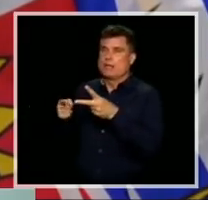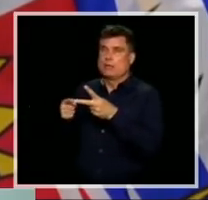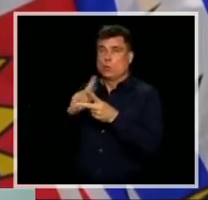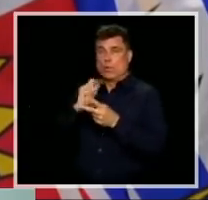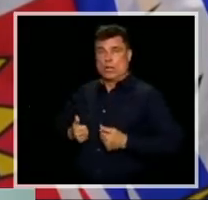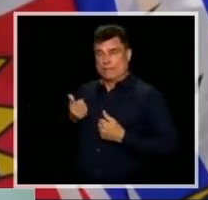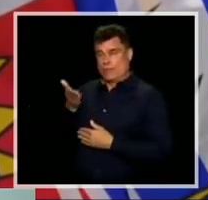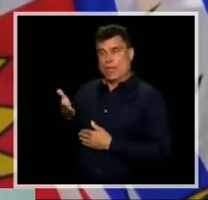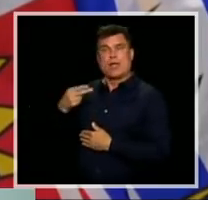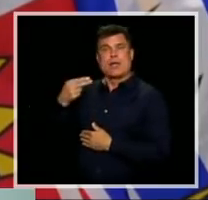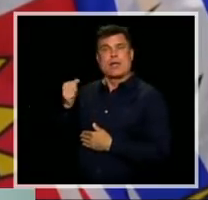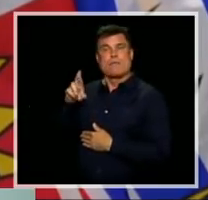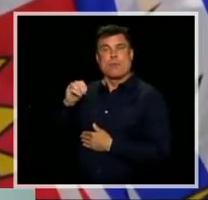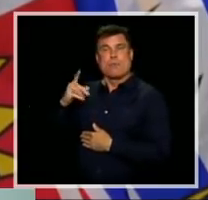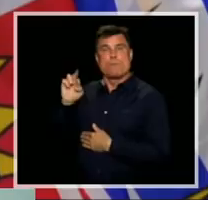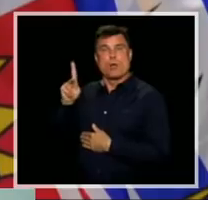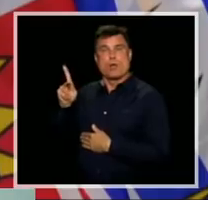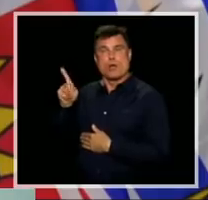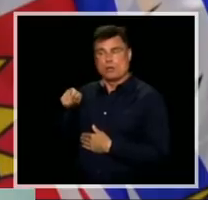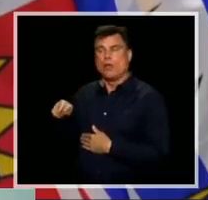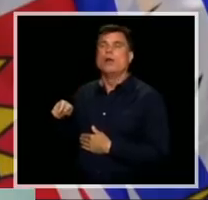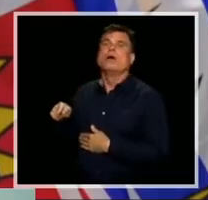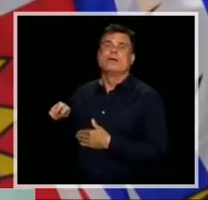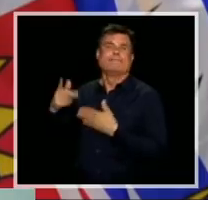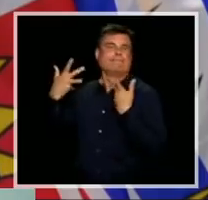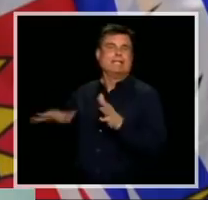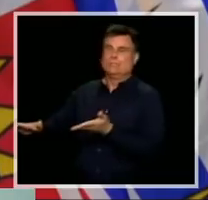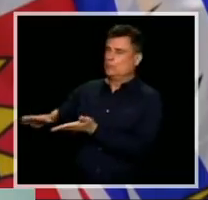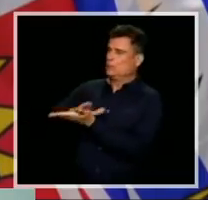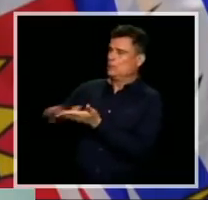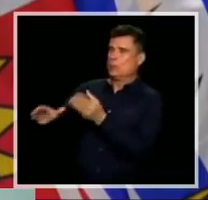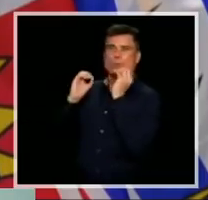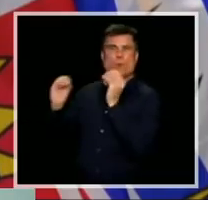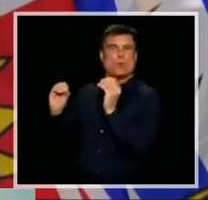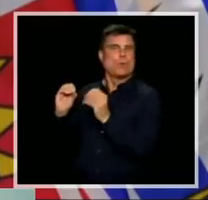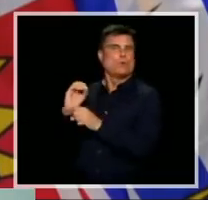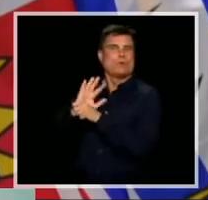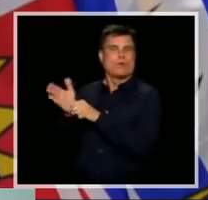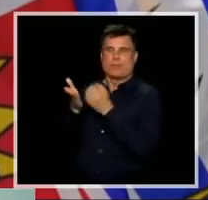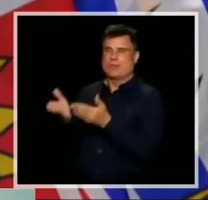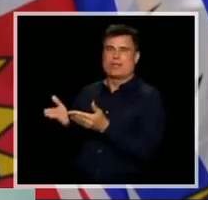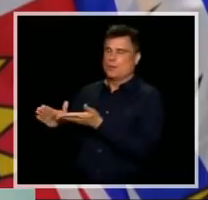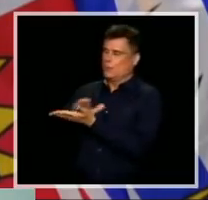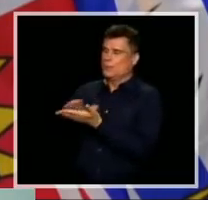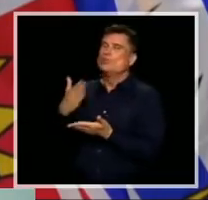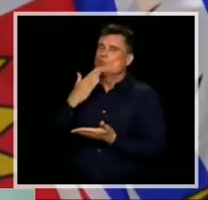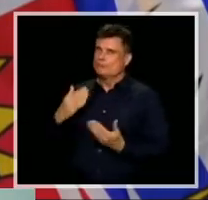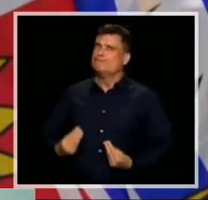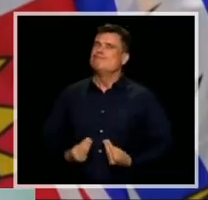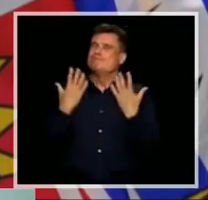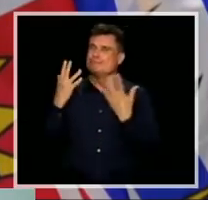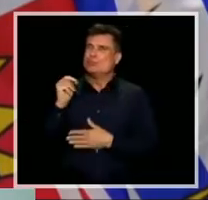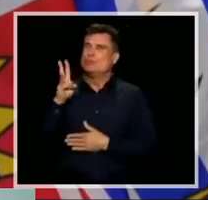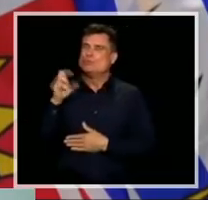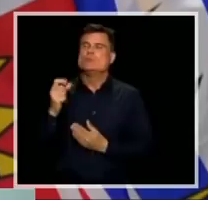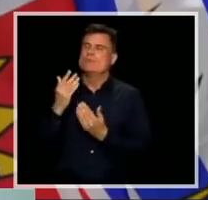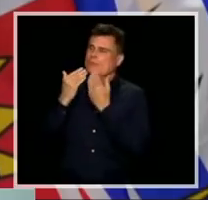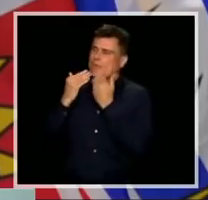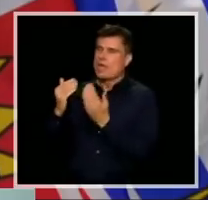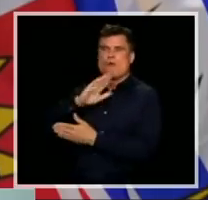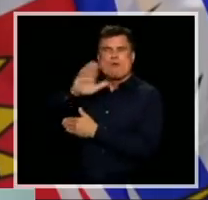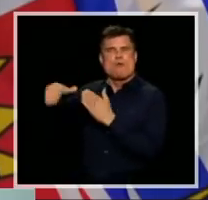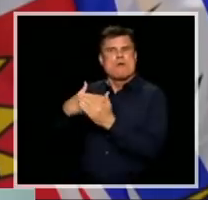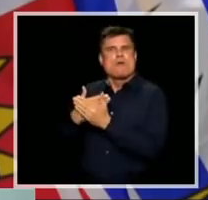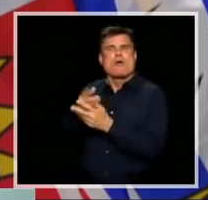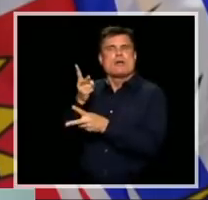1 in acute care. And we've had an additional 3 people who have tested positive in those situations,